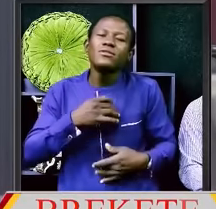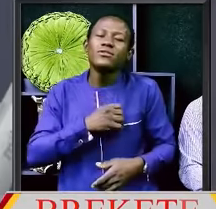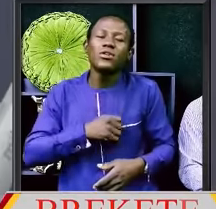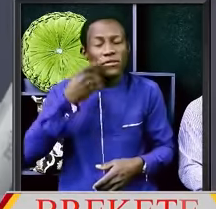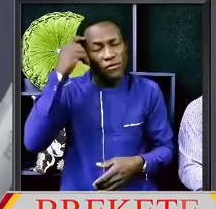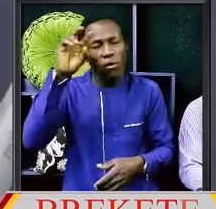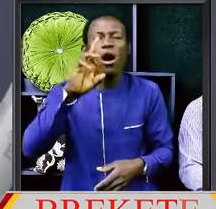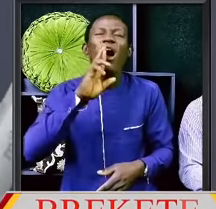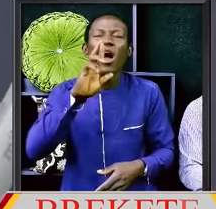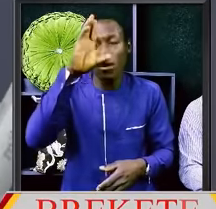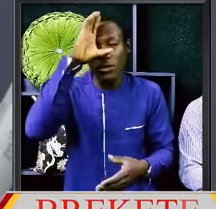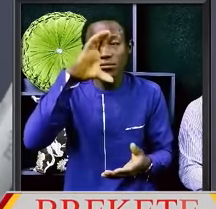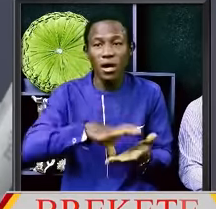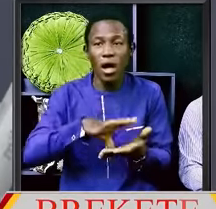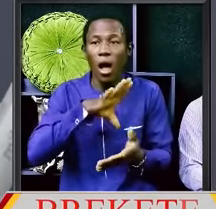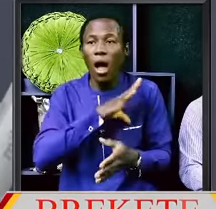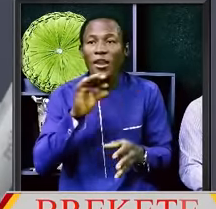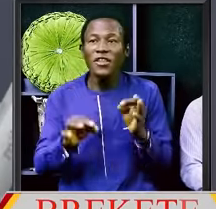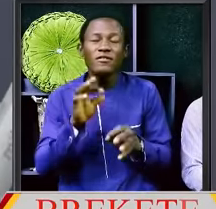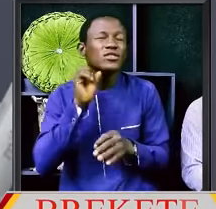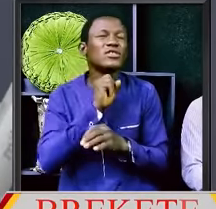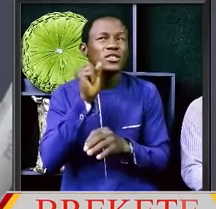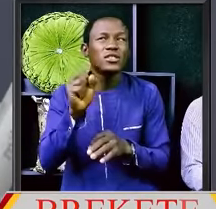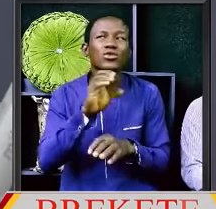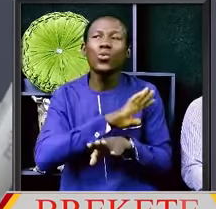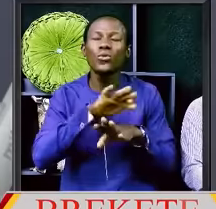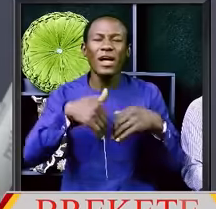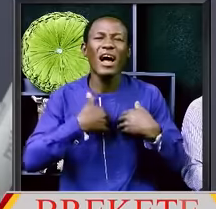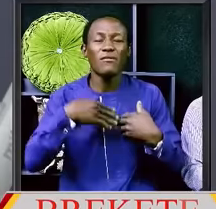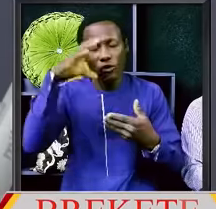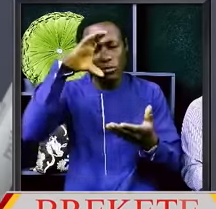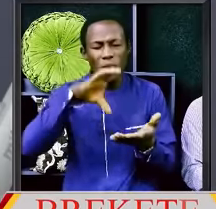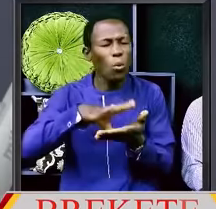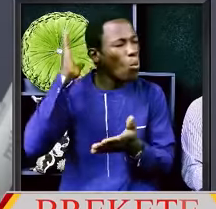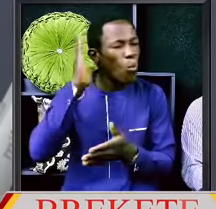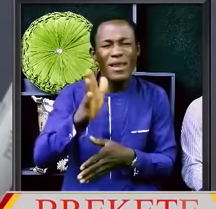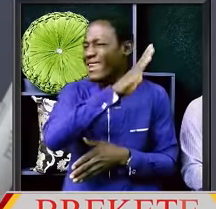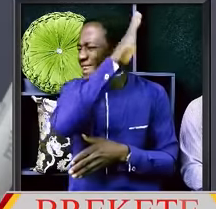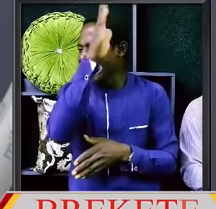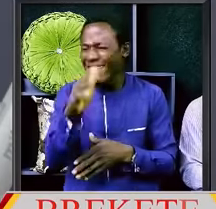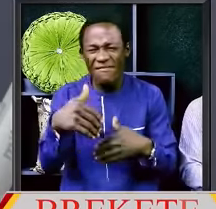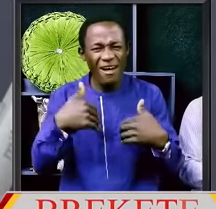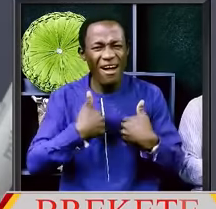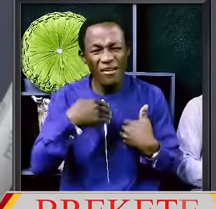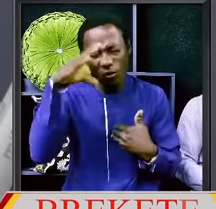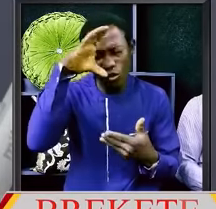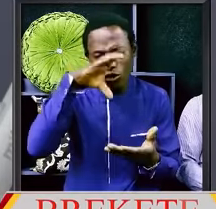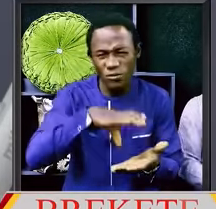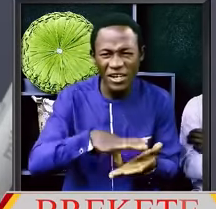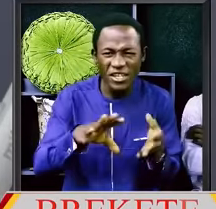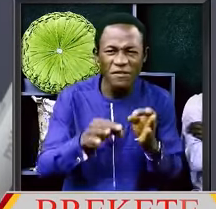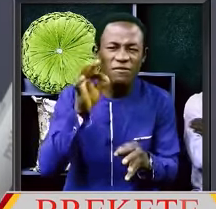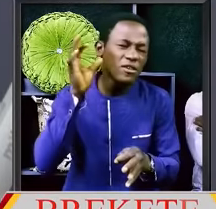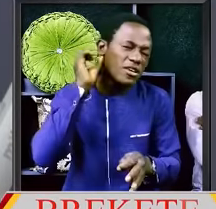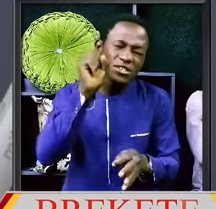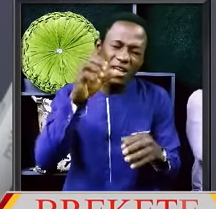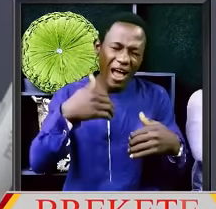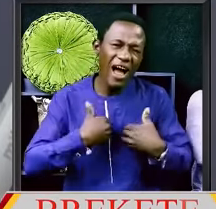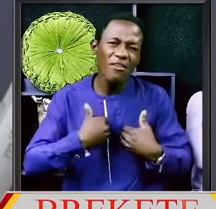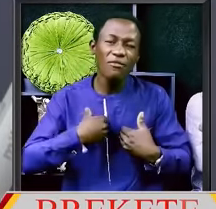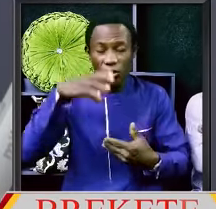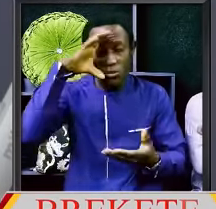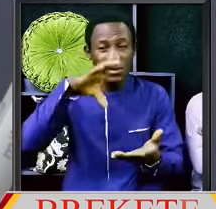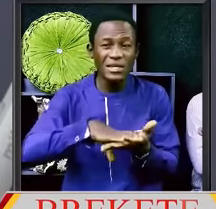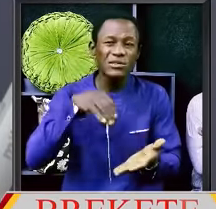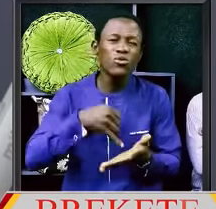husband, she no go ever get husband by the grace of God. Amen. If she go get husband, self na wrong current, it go be